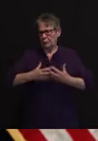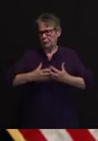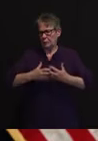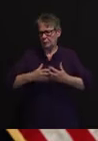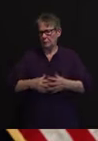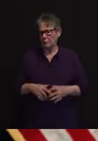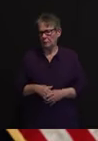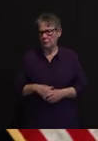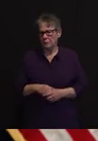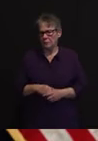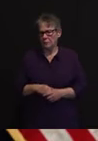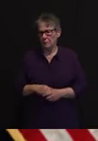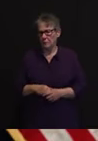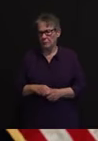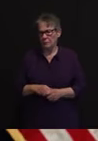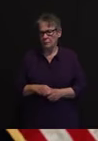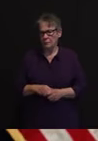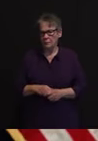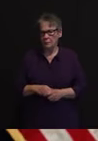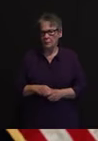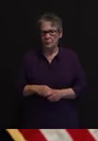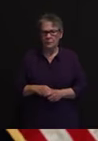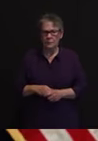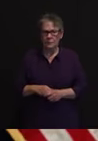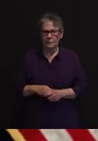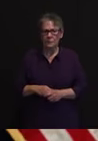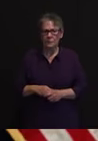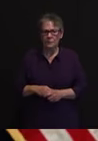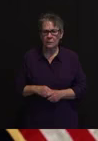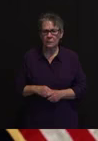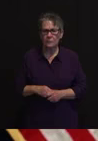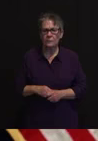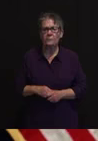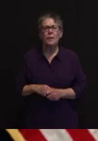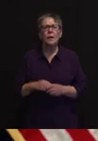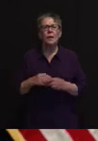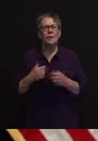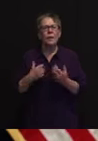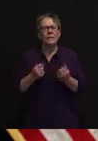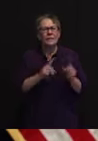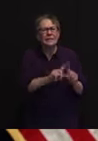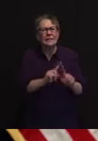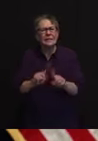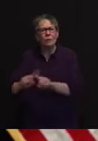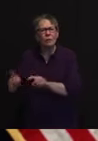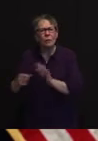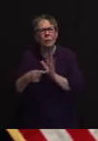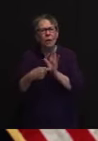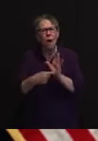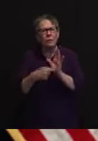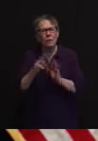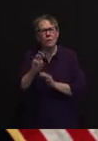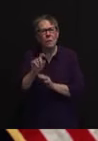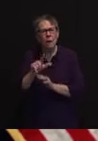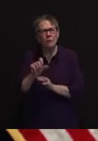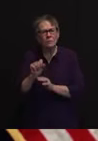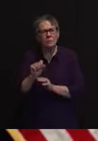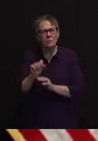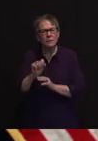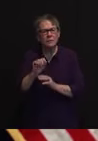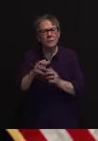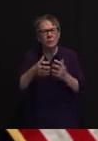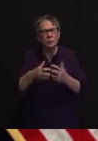at multiple models. And I want to make sure folks, and I know Judy does as well, as does